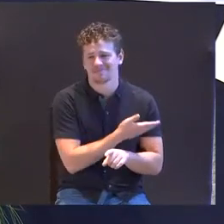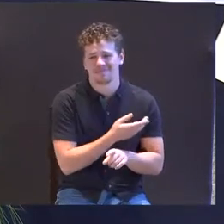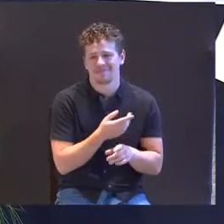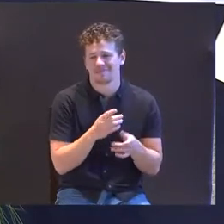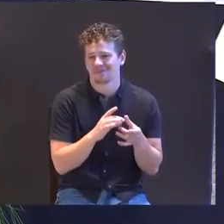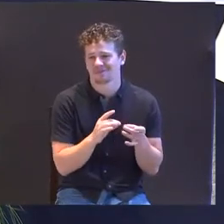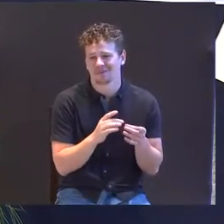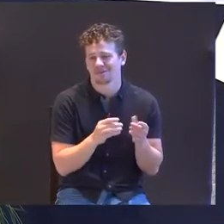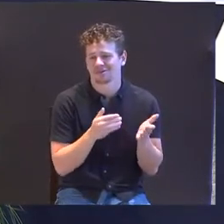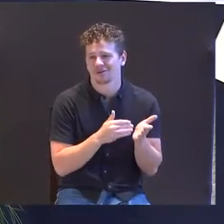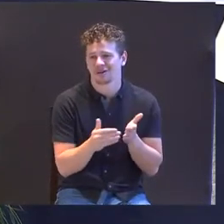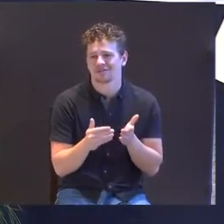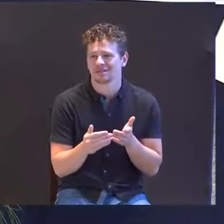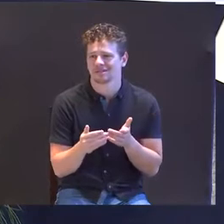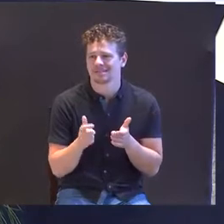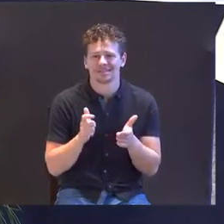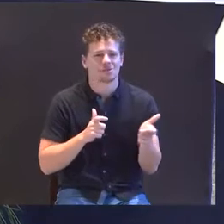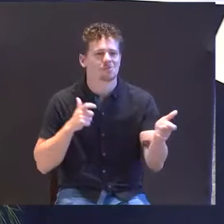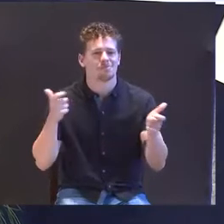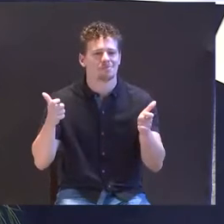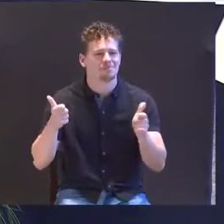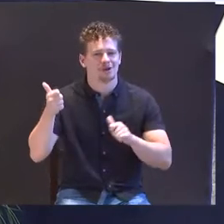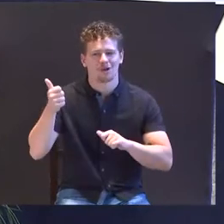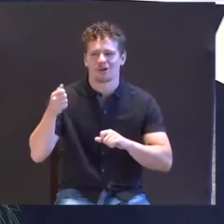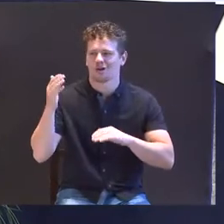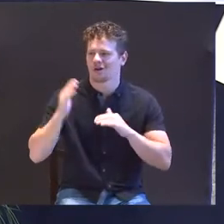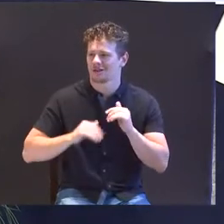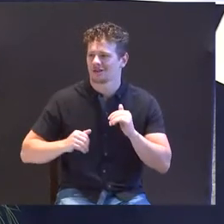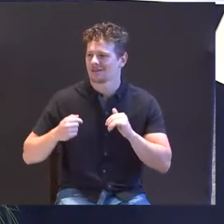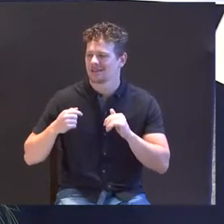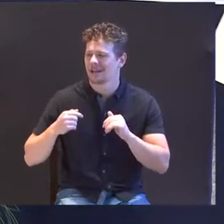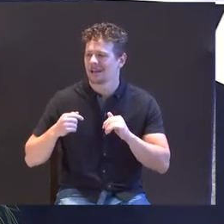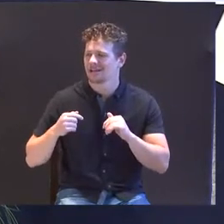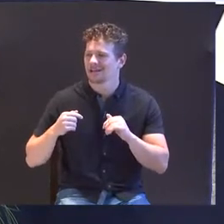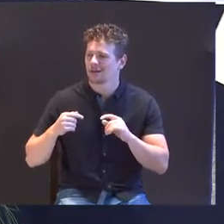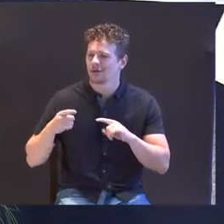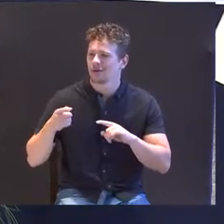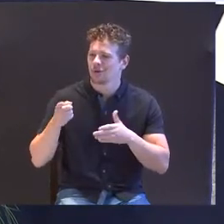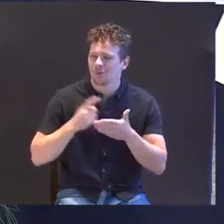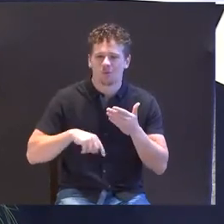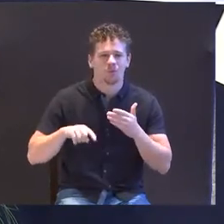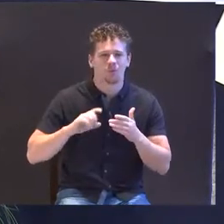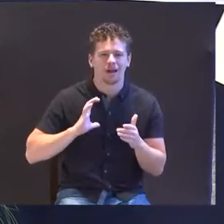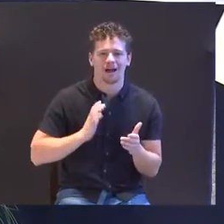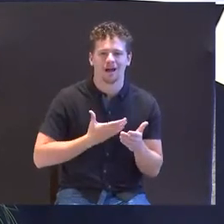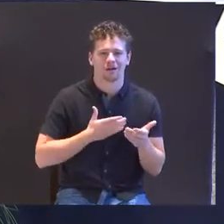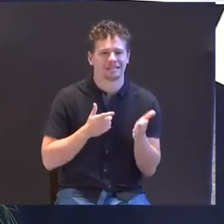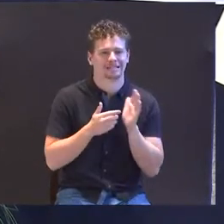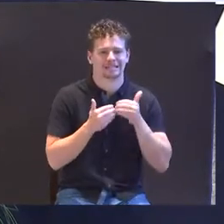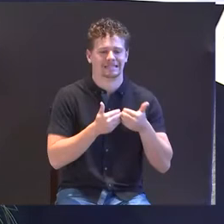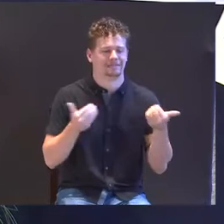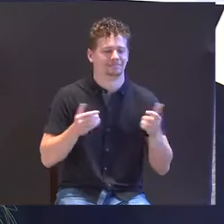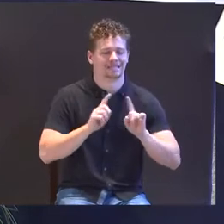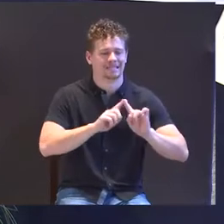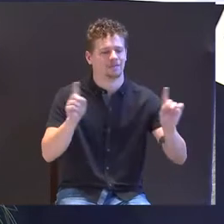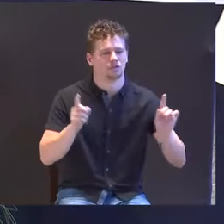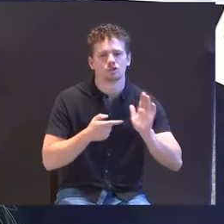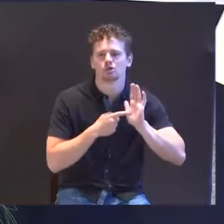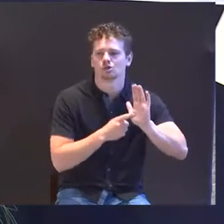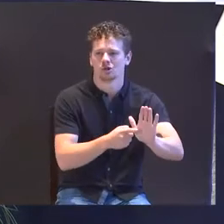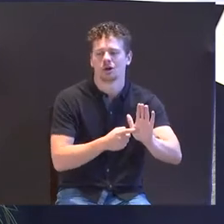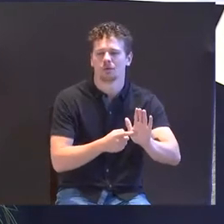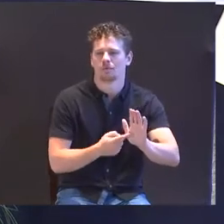than what we don't. Our democracy is so much stronger than our differences. And this little